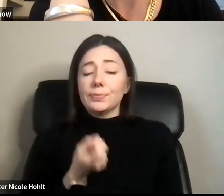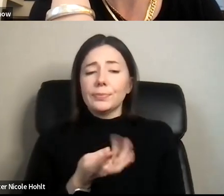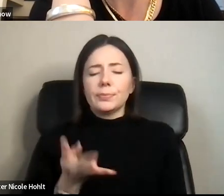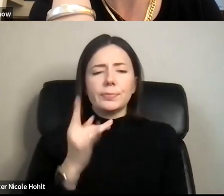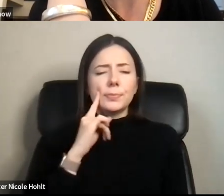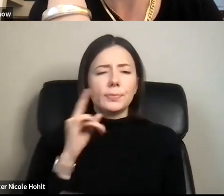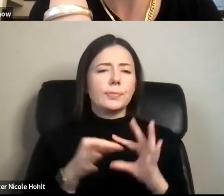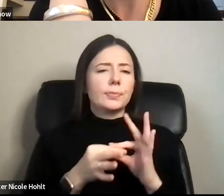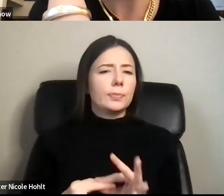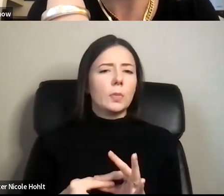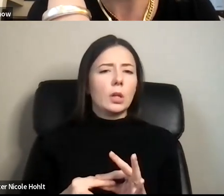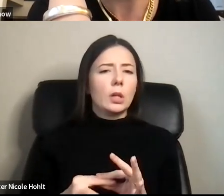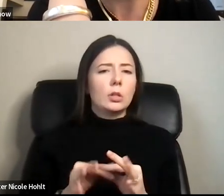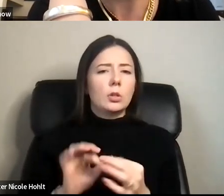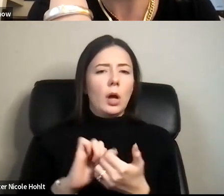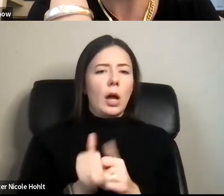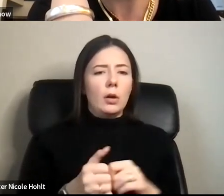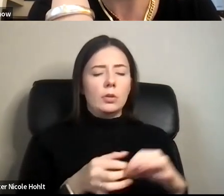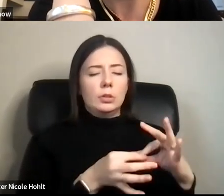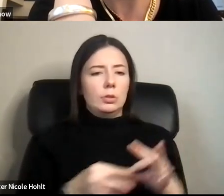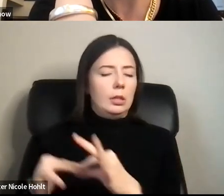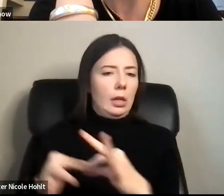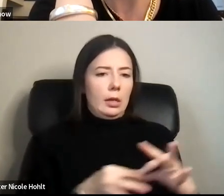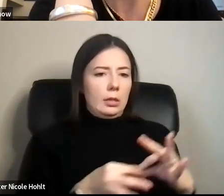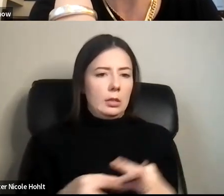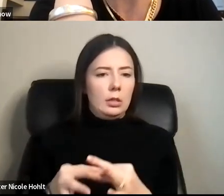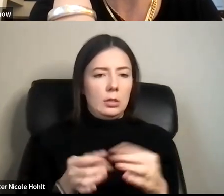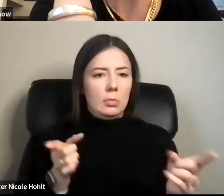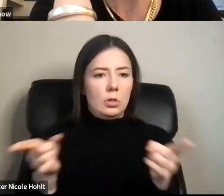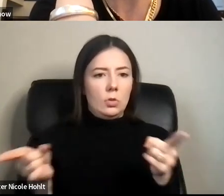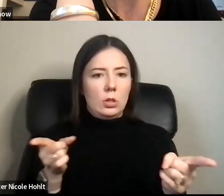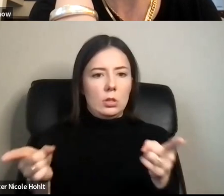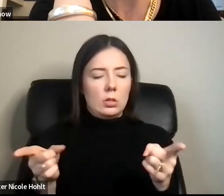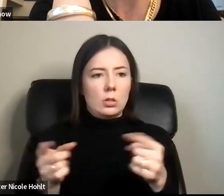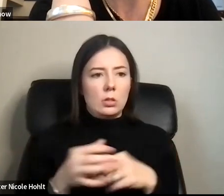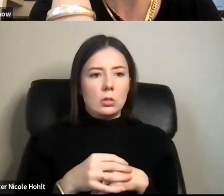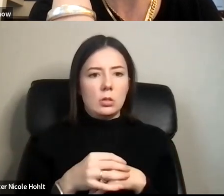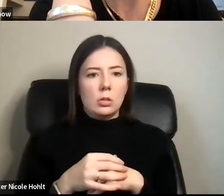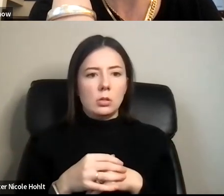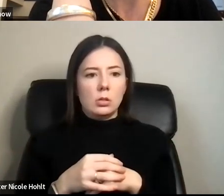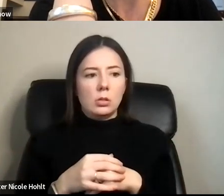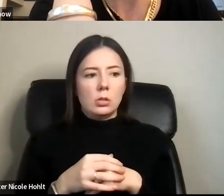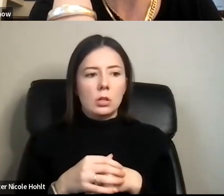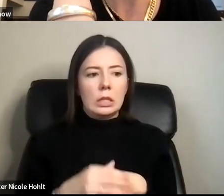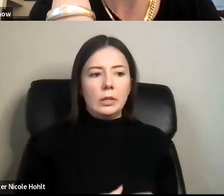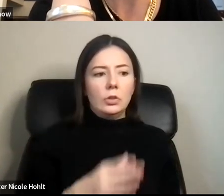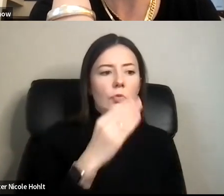with like people who work in the food chain but are farmers or